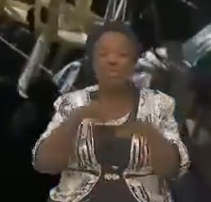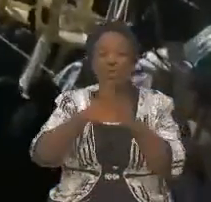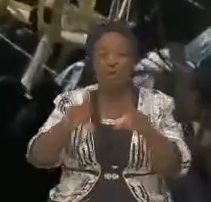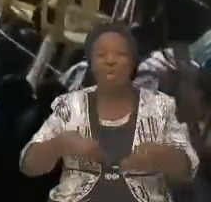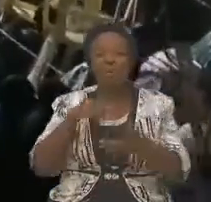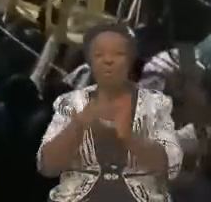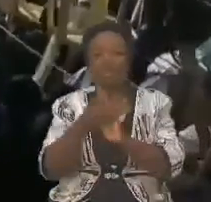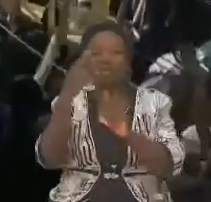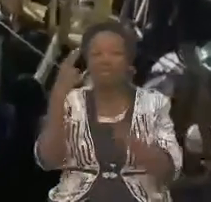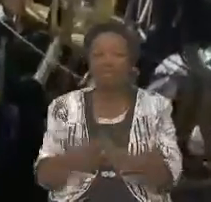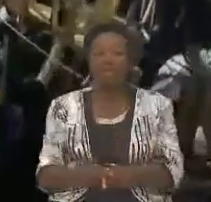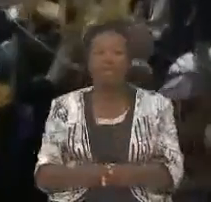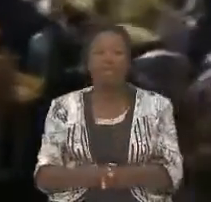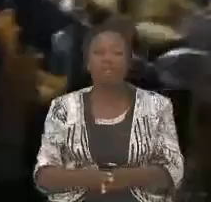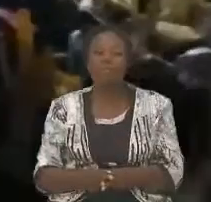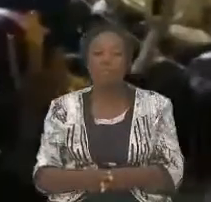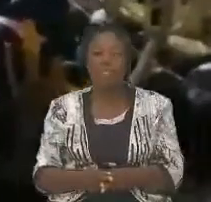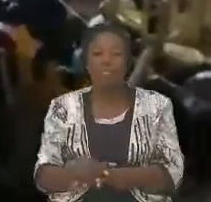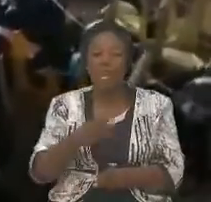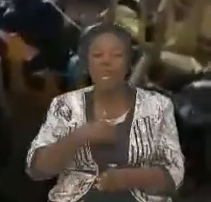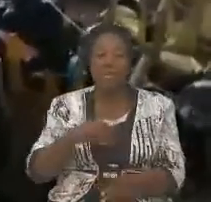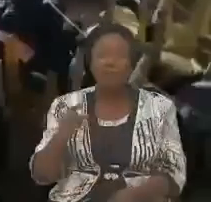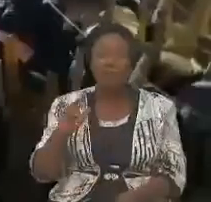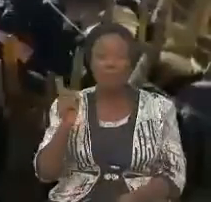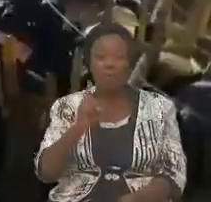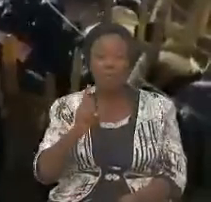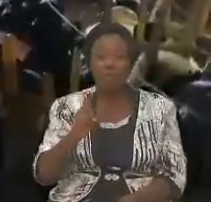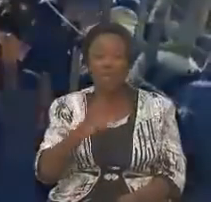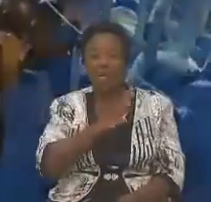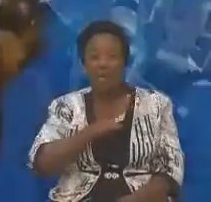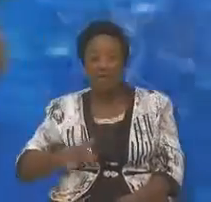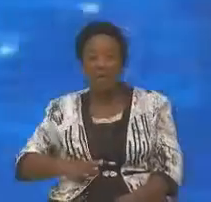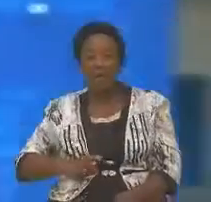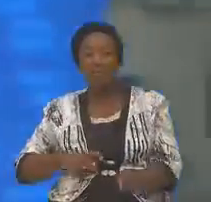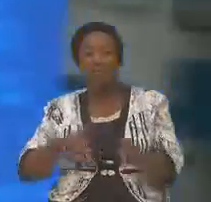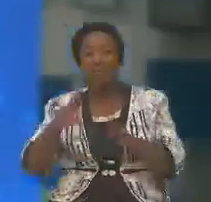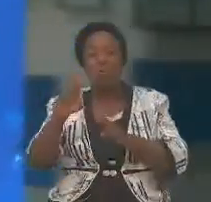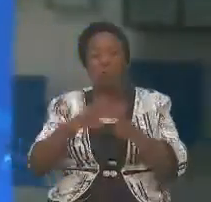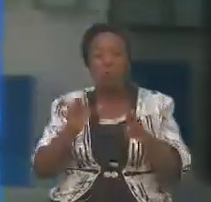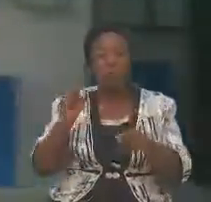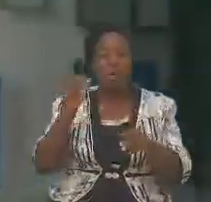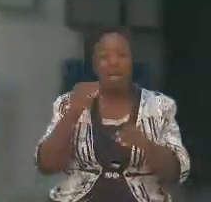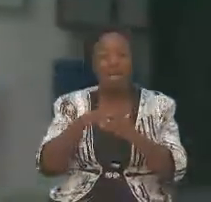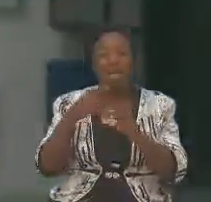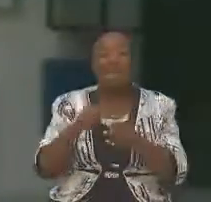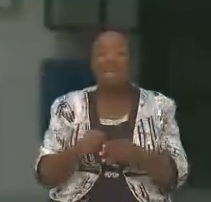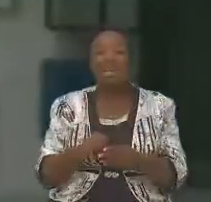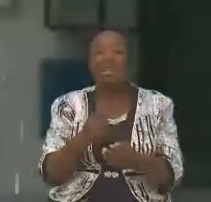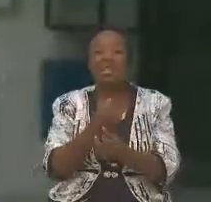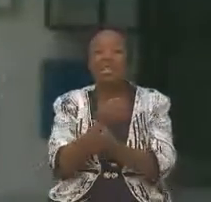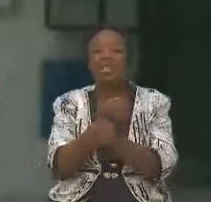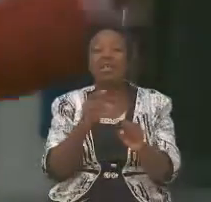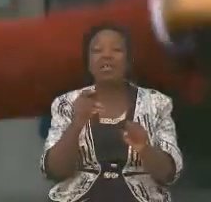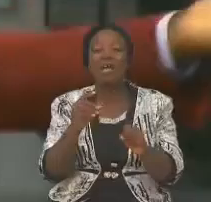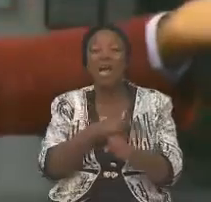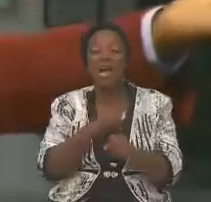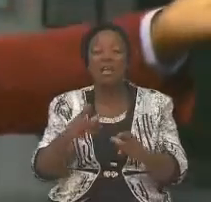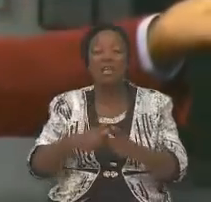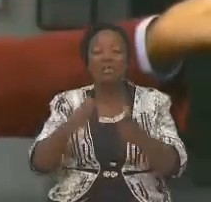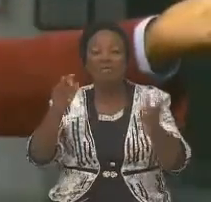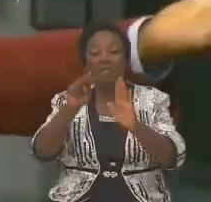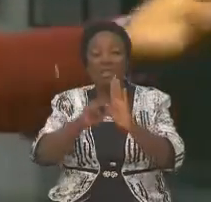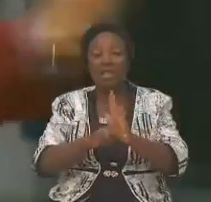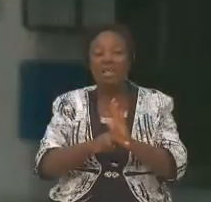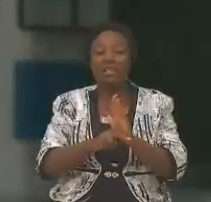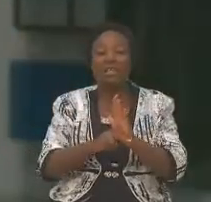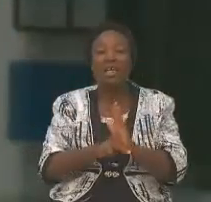We come to the end of this divine solution. And the Lord is telling you, he wants to be everything for